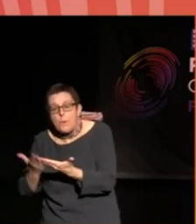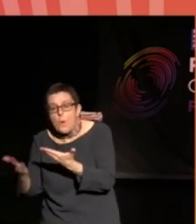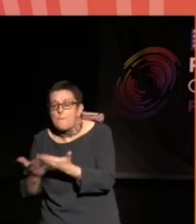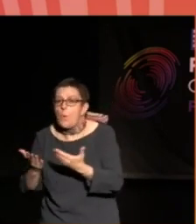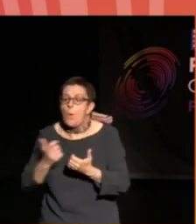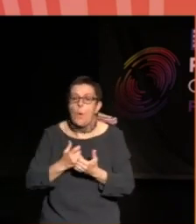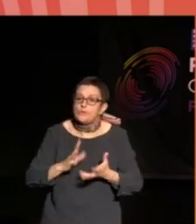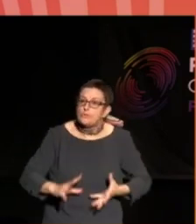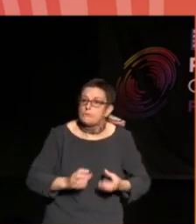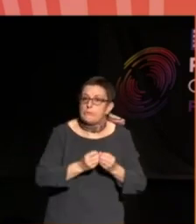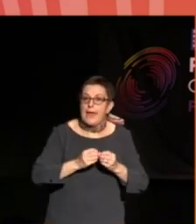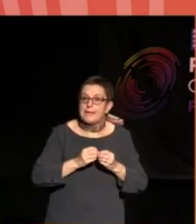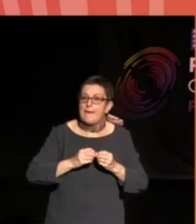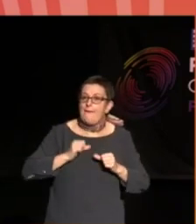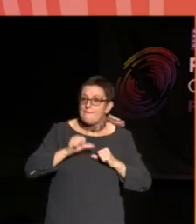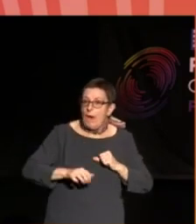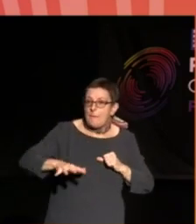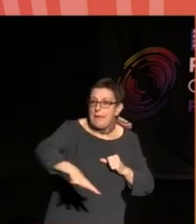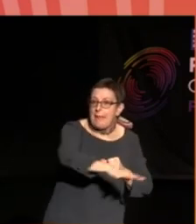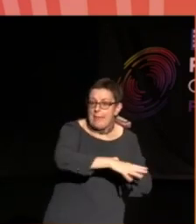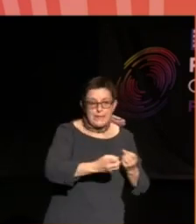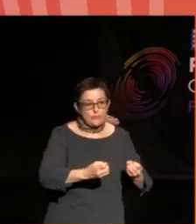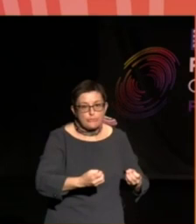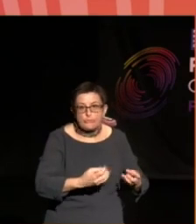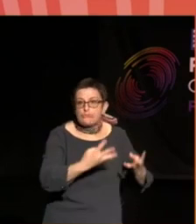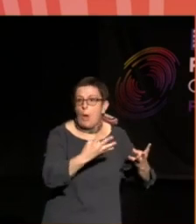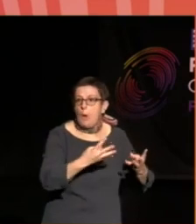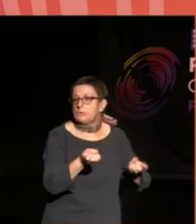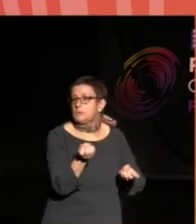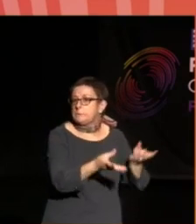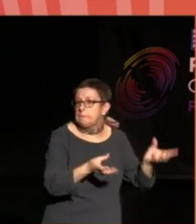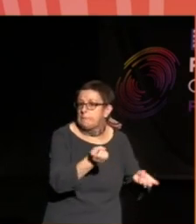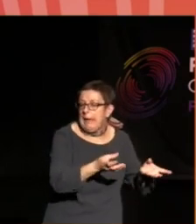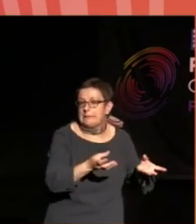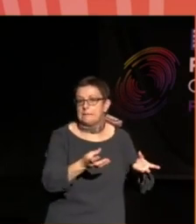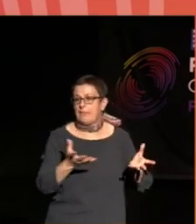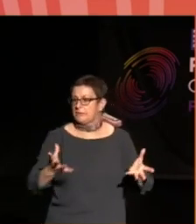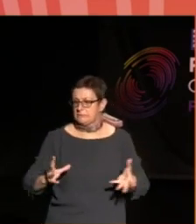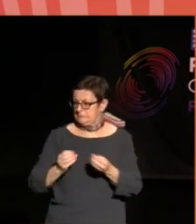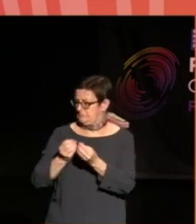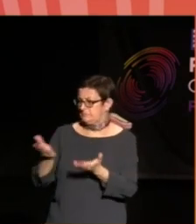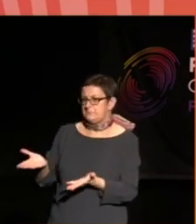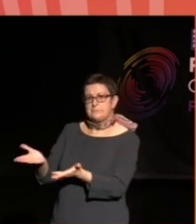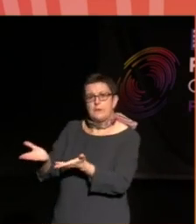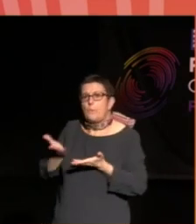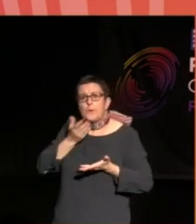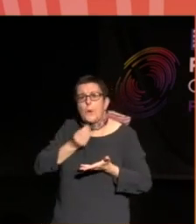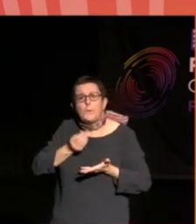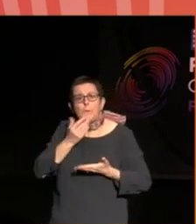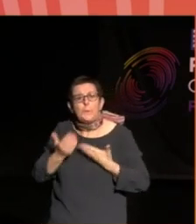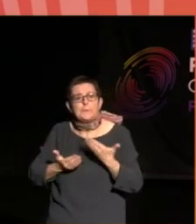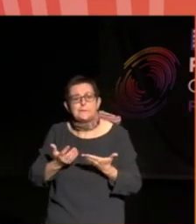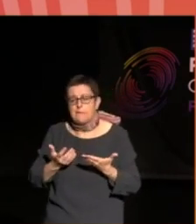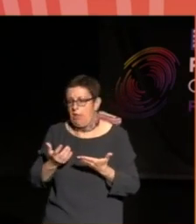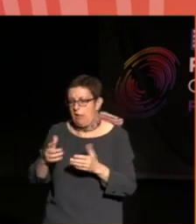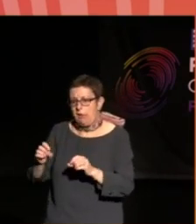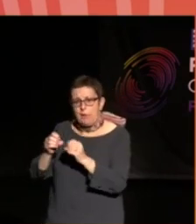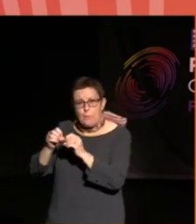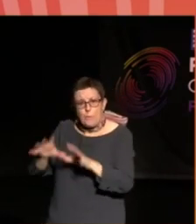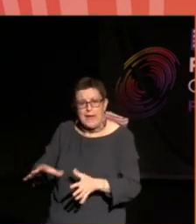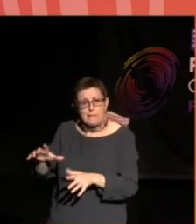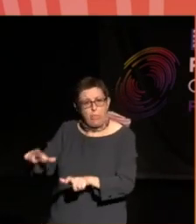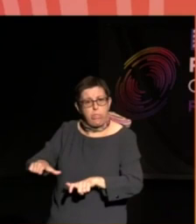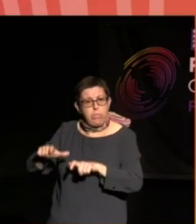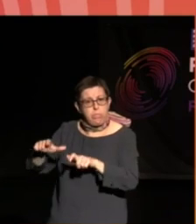than we need on things that we don't necessarily, well, we're not using. And how, you know, the unequal distribution